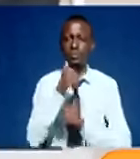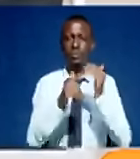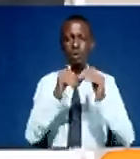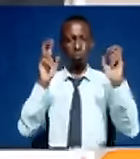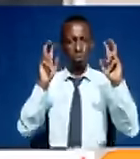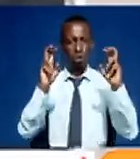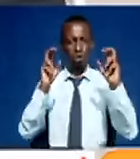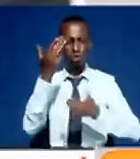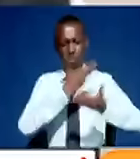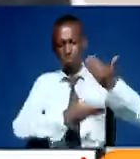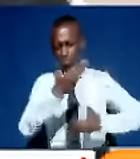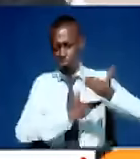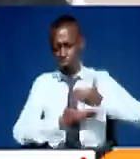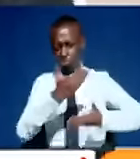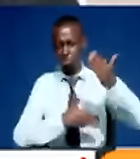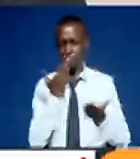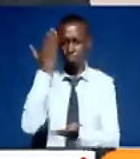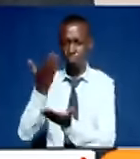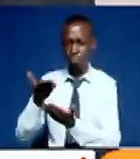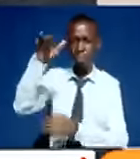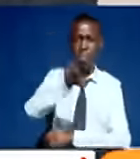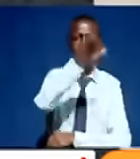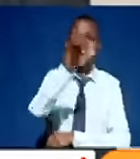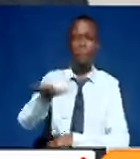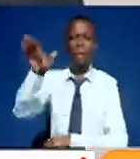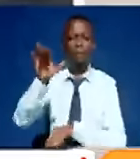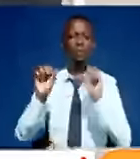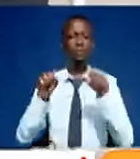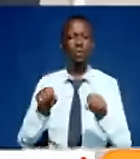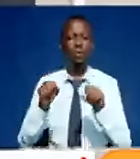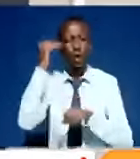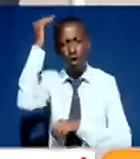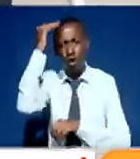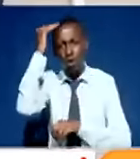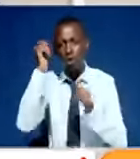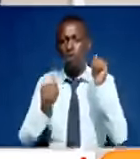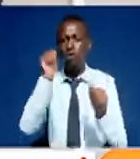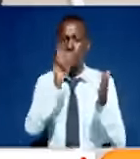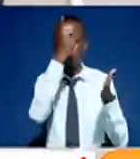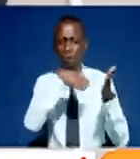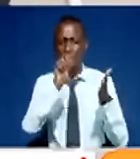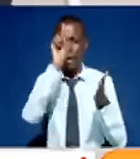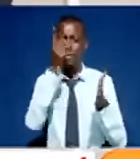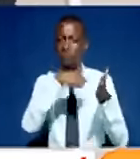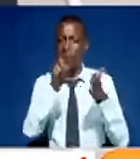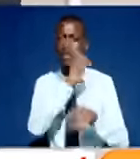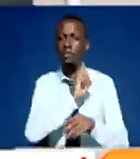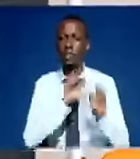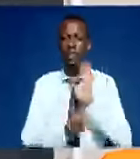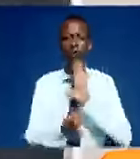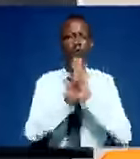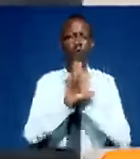then tutaileta bunge, and then tutaiona ni gani tutaipitisha, na tukiipitisha ikue